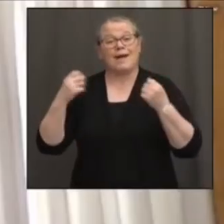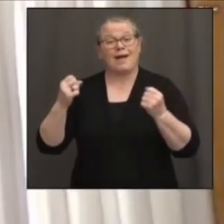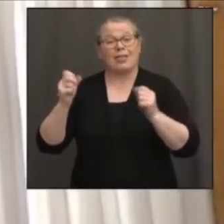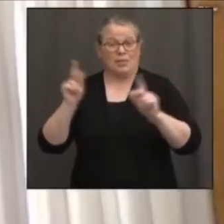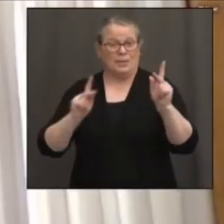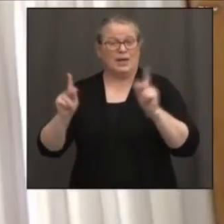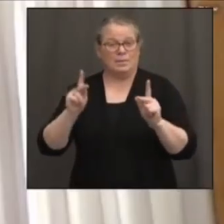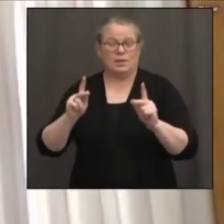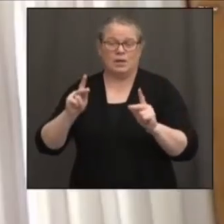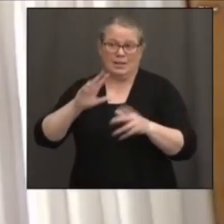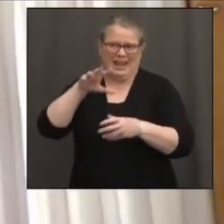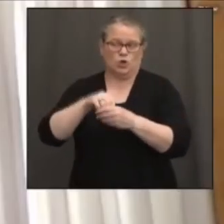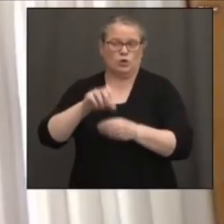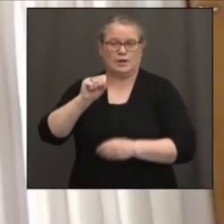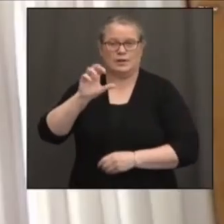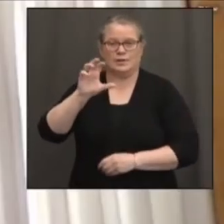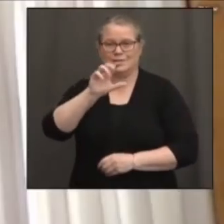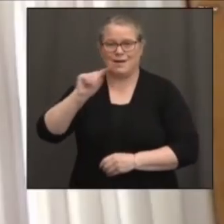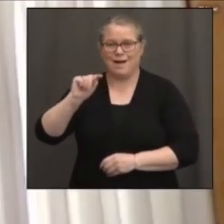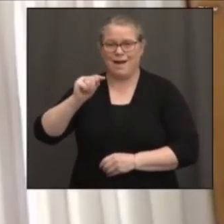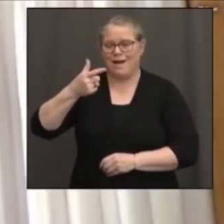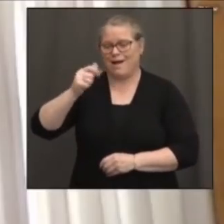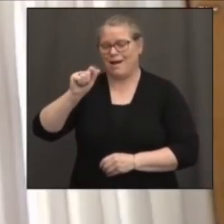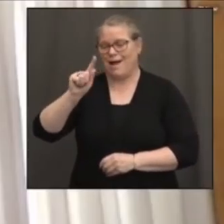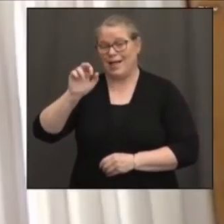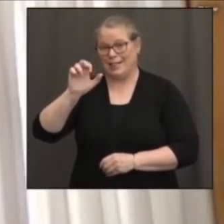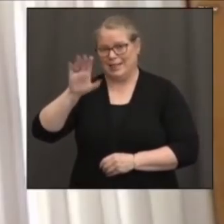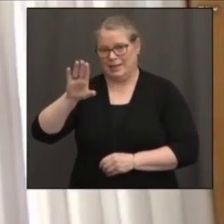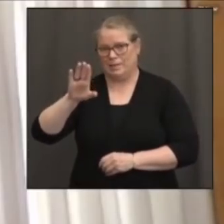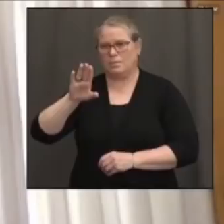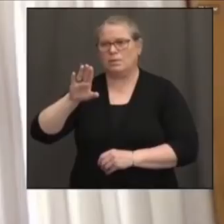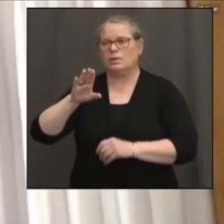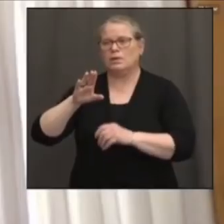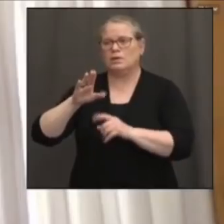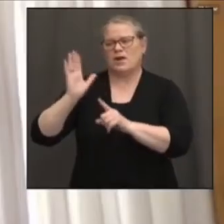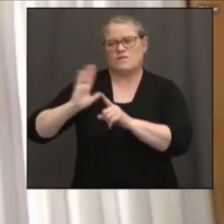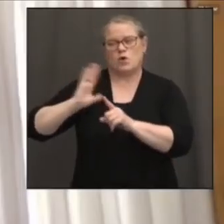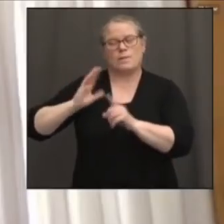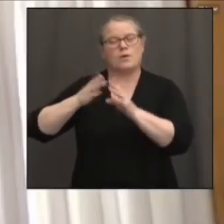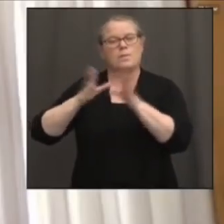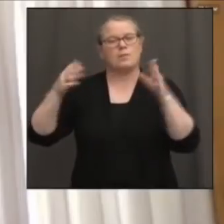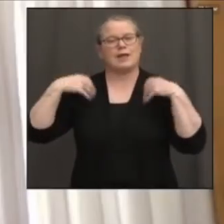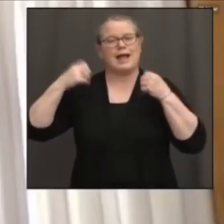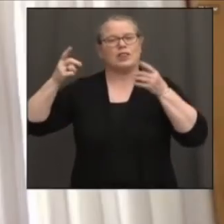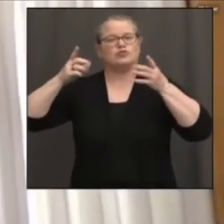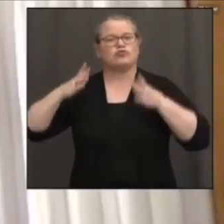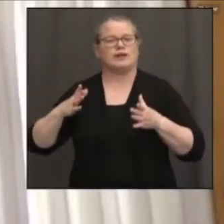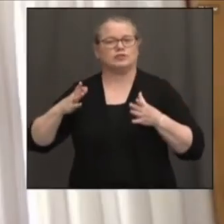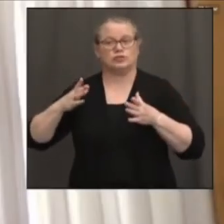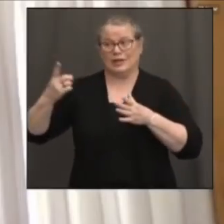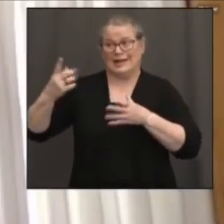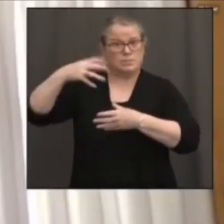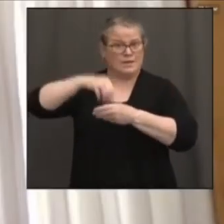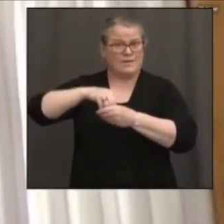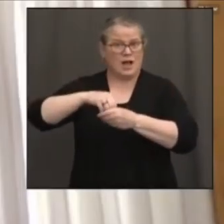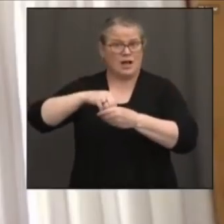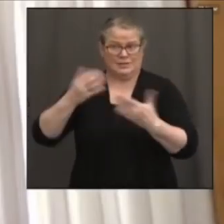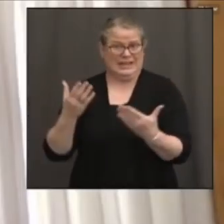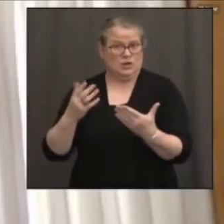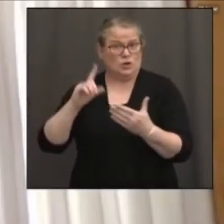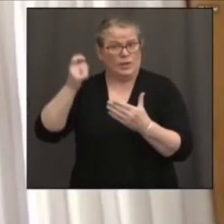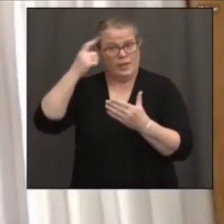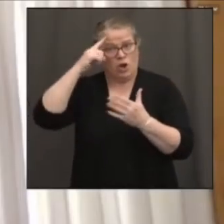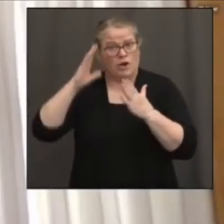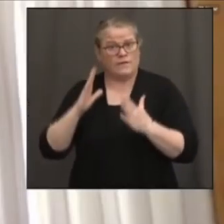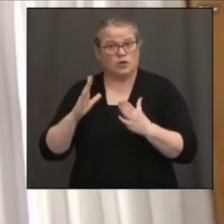regular on this press conference, suggest that it's unlikely that the nation or the world will, get to